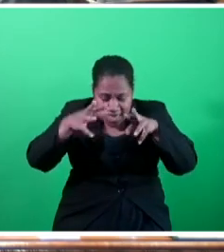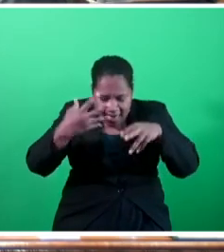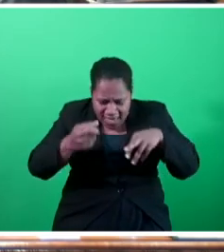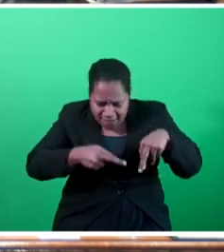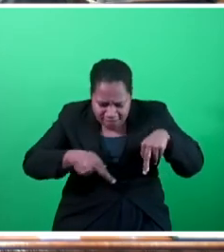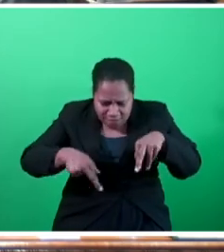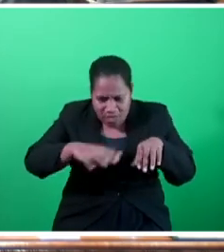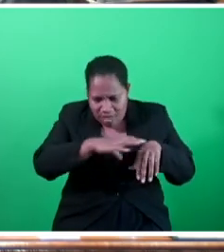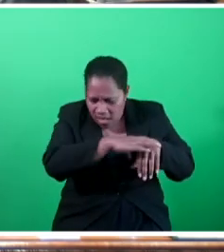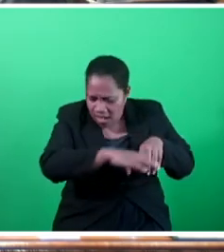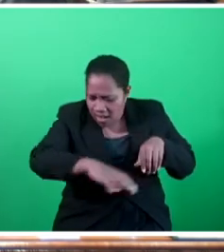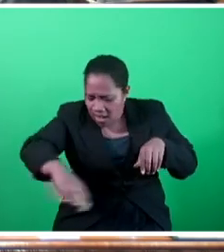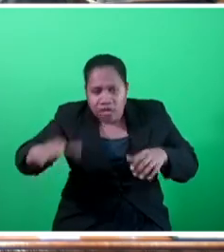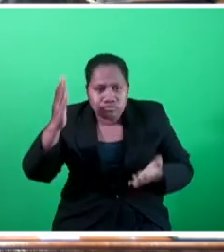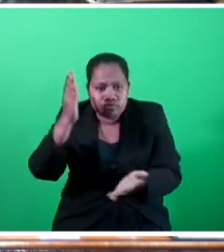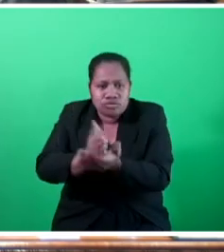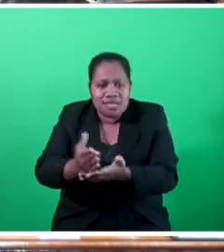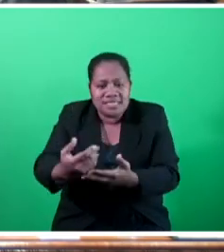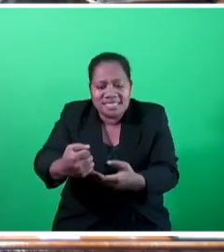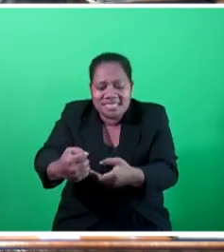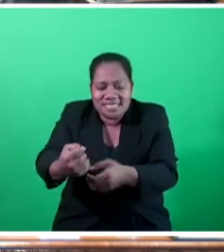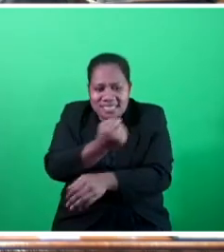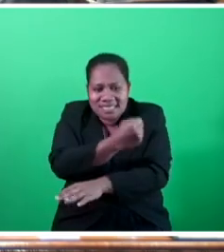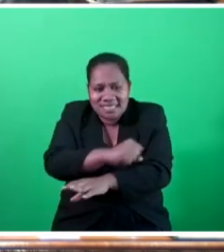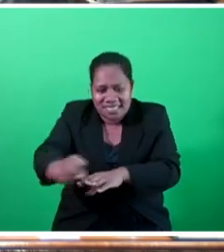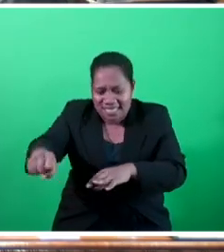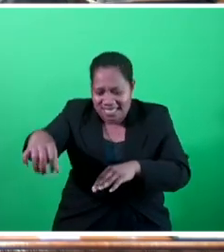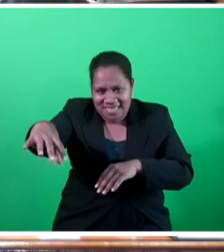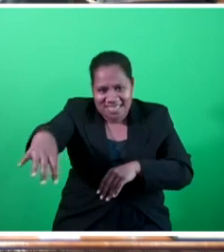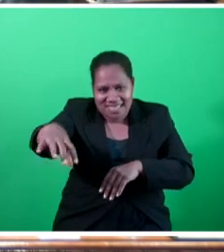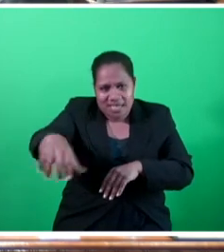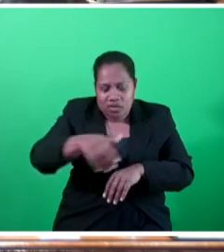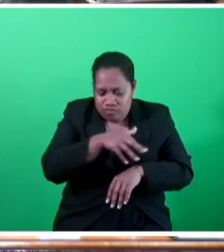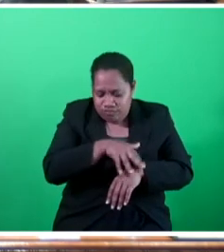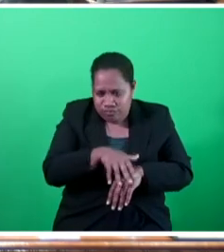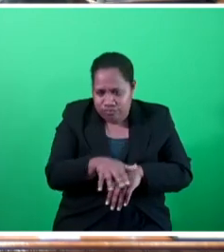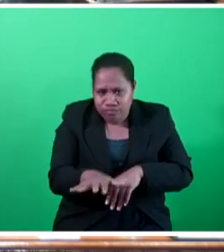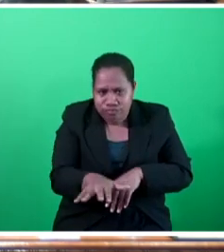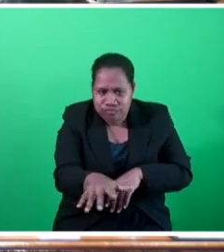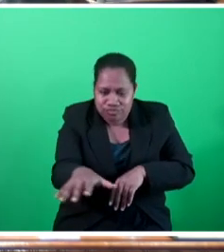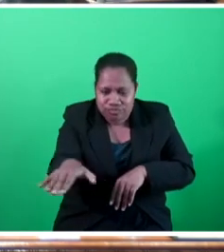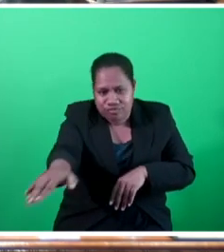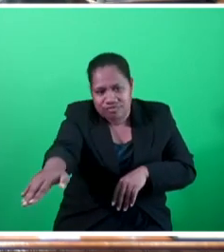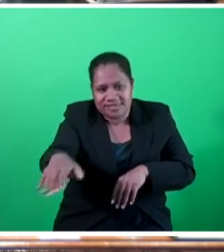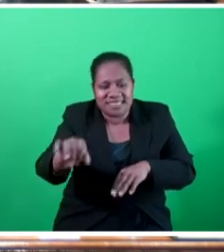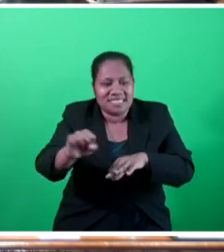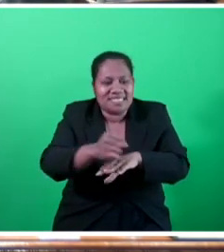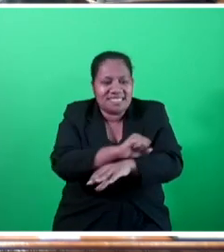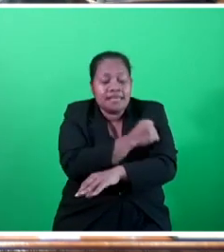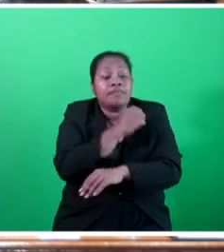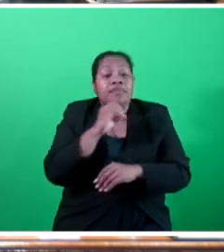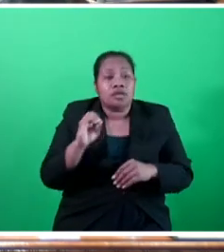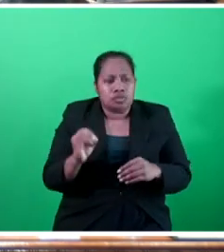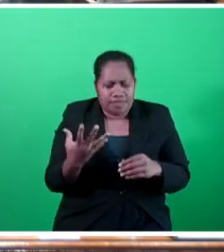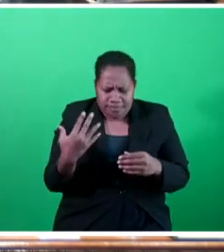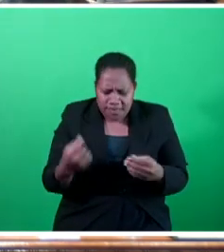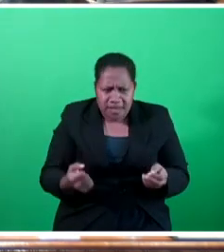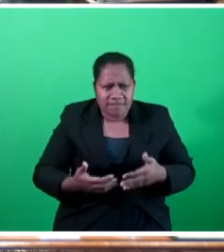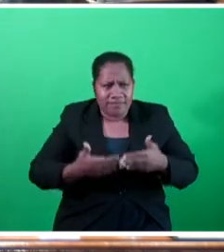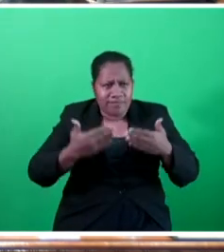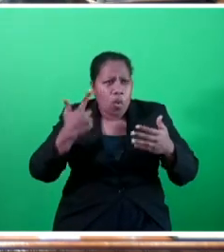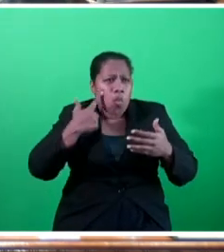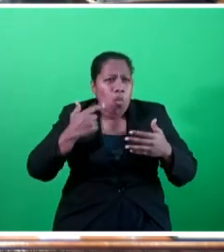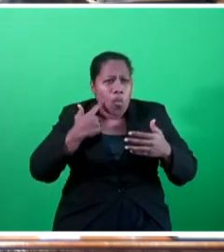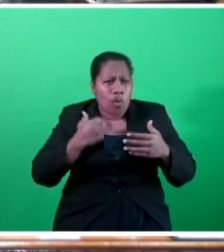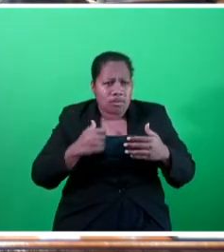into it, and there's another river, the name escapes me, that actually spills into and joins into Nadi River. So there's a huge confluence of waters coming in at